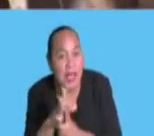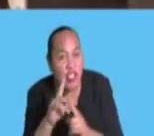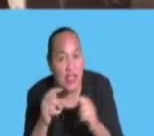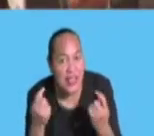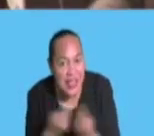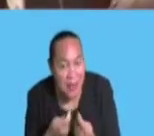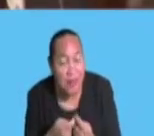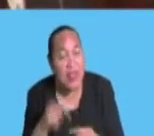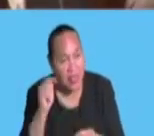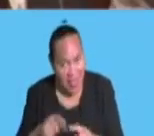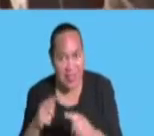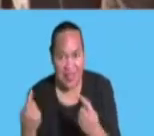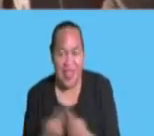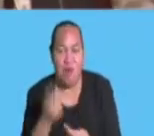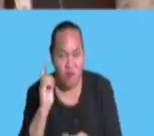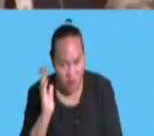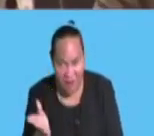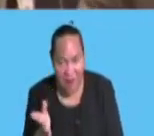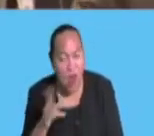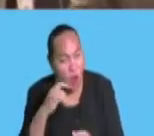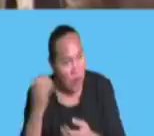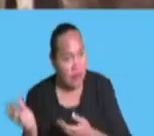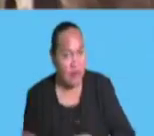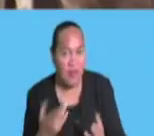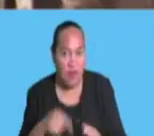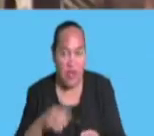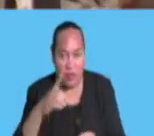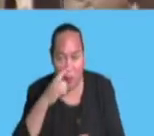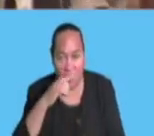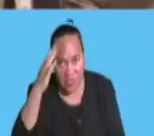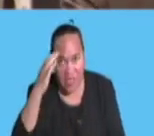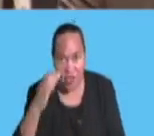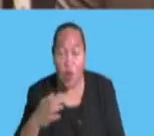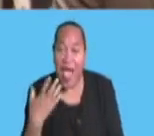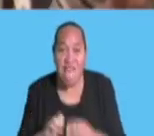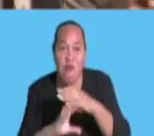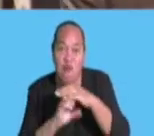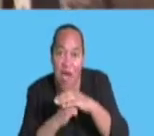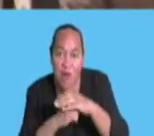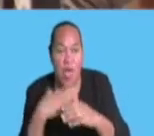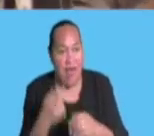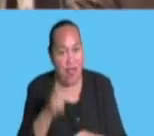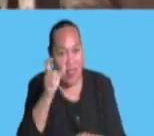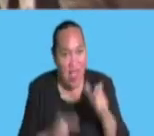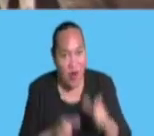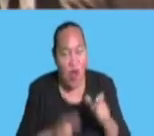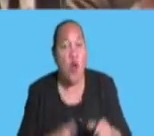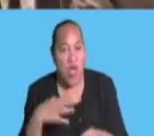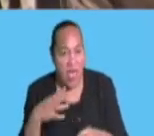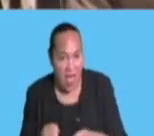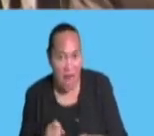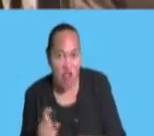do that, and this is the team that will deliver that for the people of this country. We have the brains, we have the character, we have the creativity,